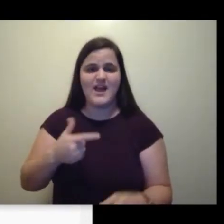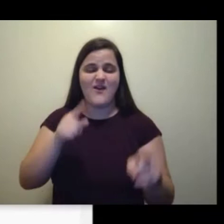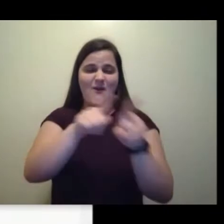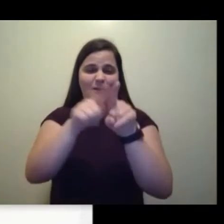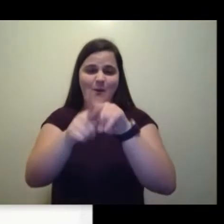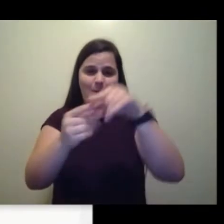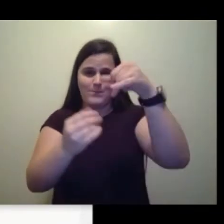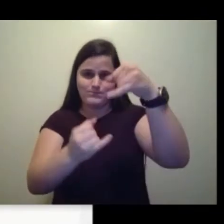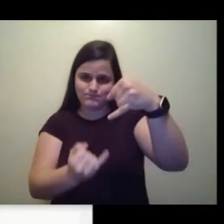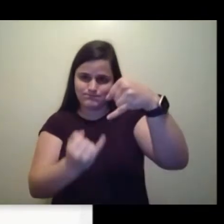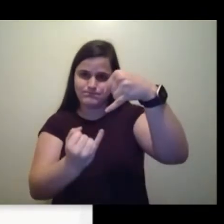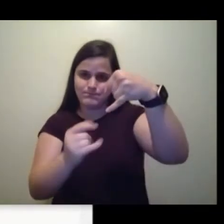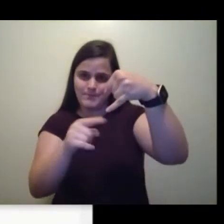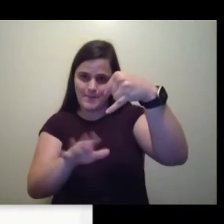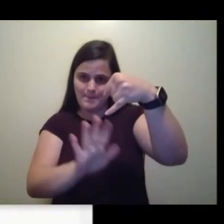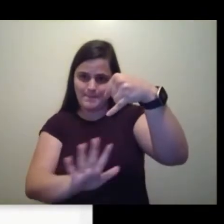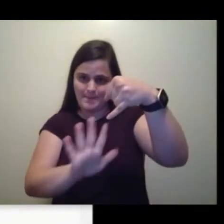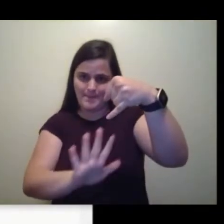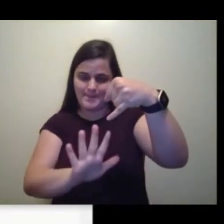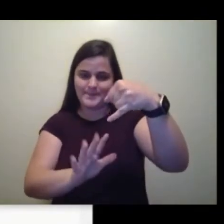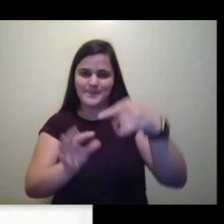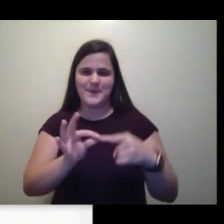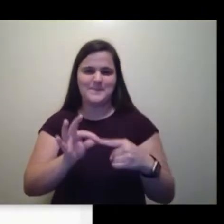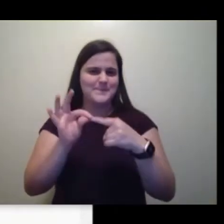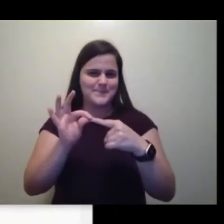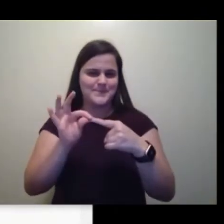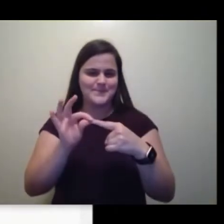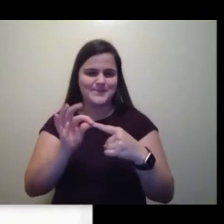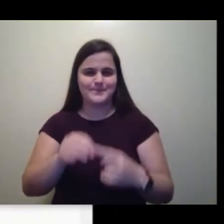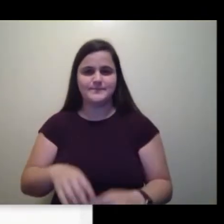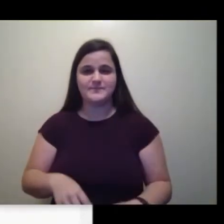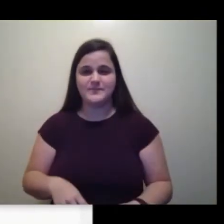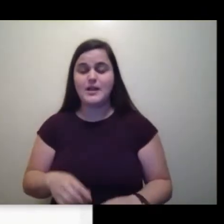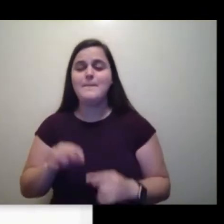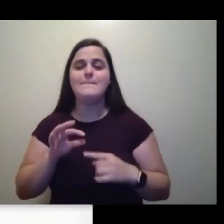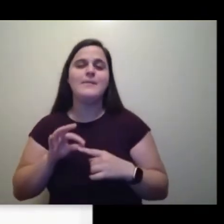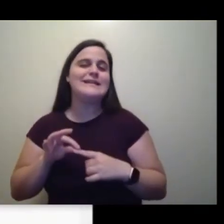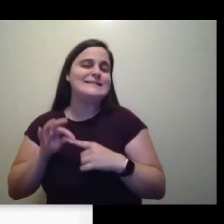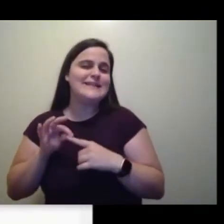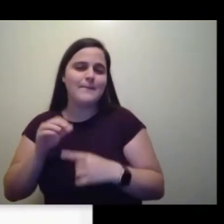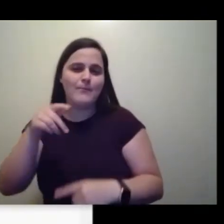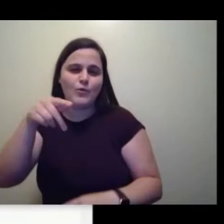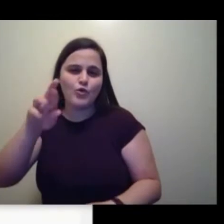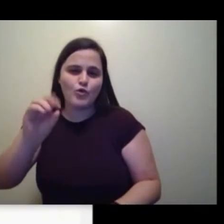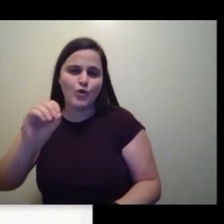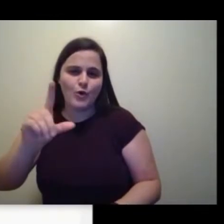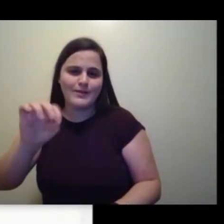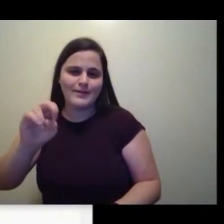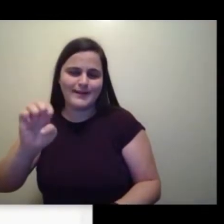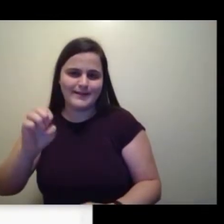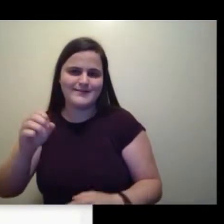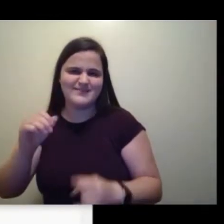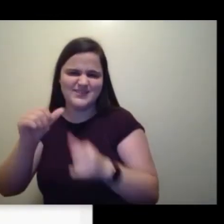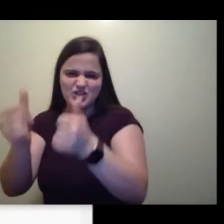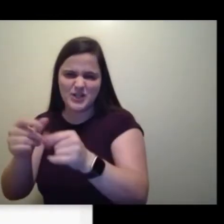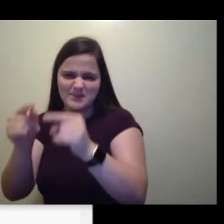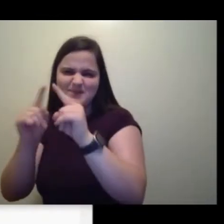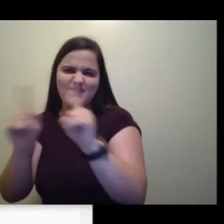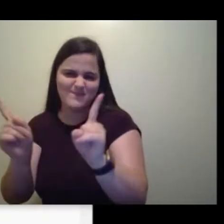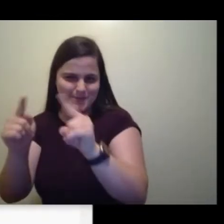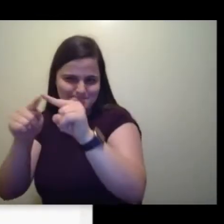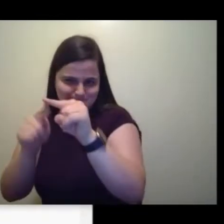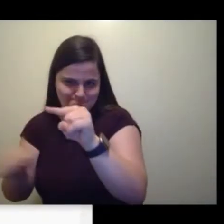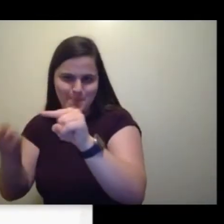to this is proline, which has a tiny little ring structure instead. Although there are hundreds